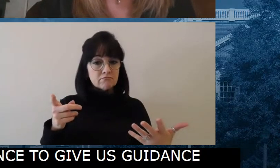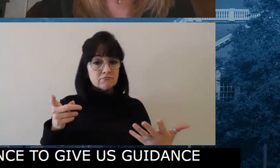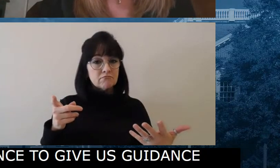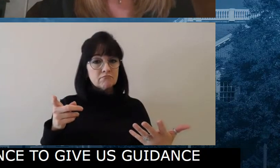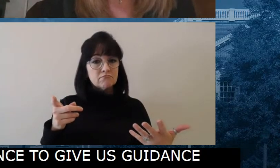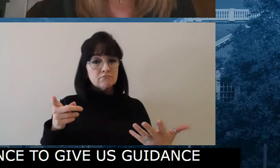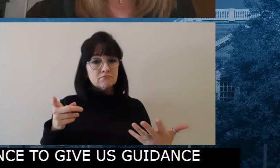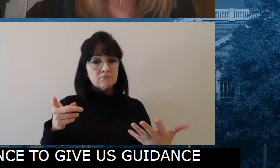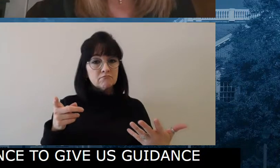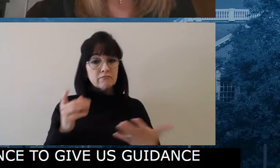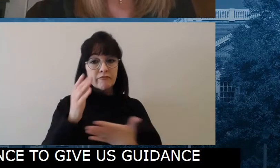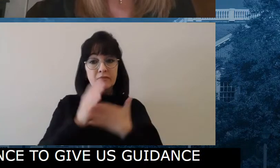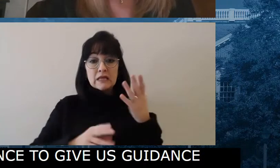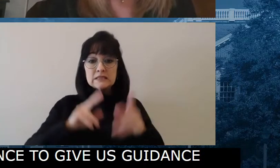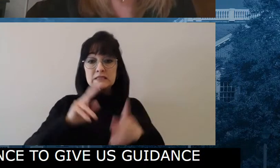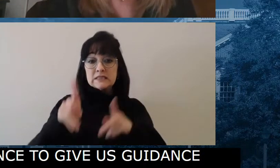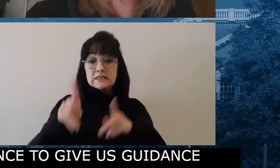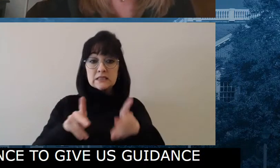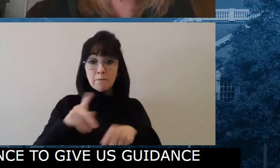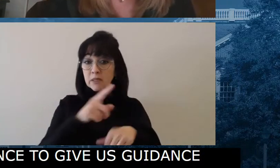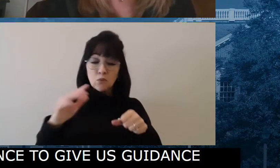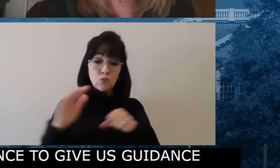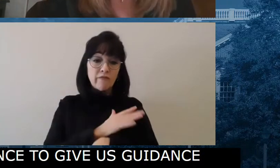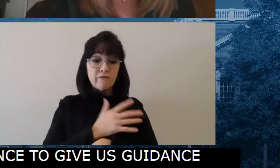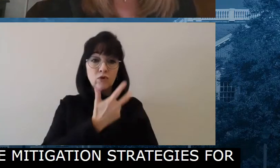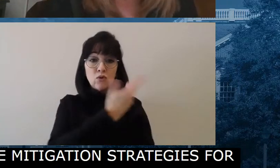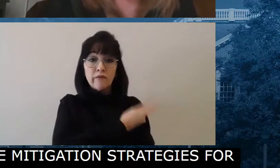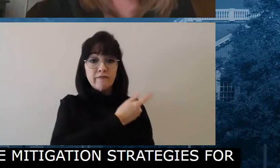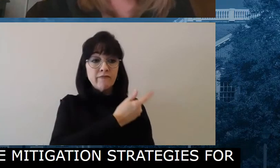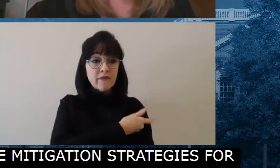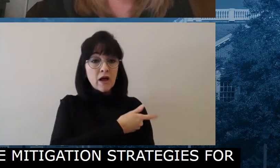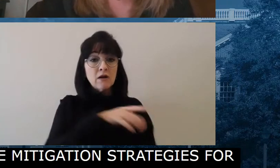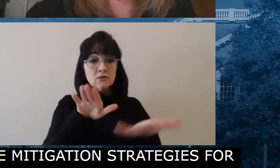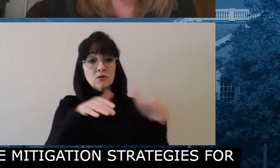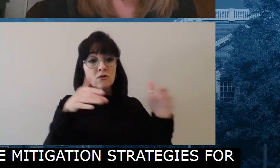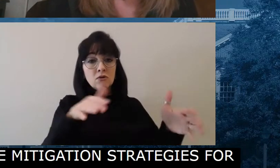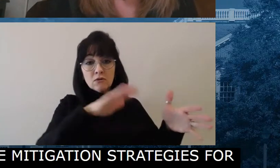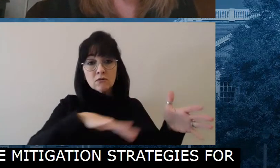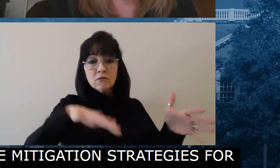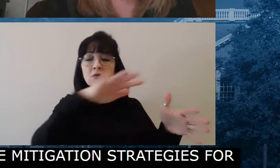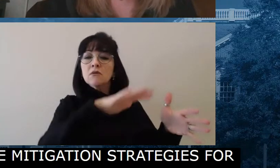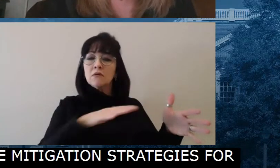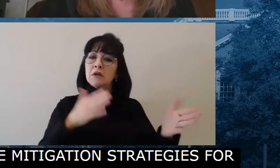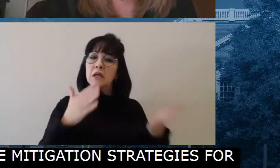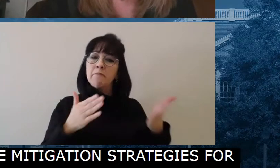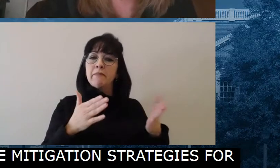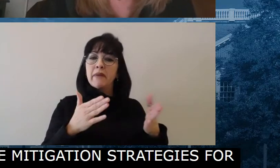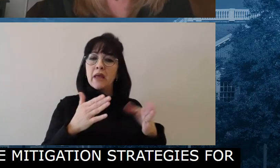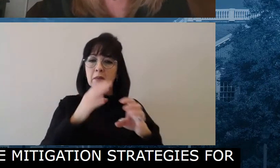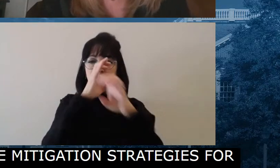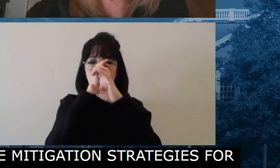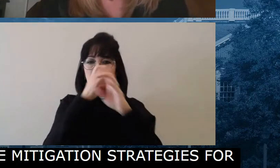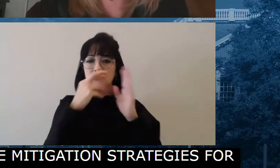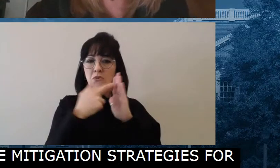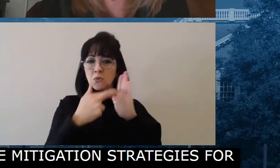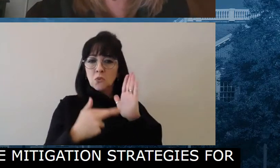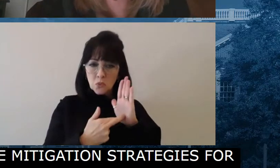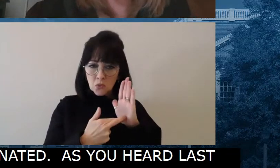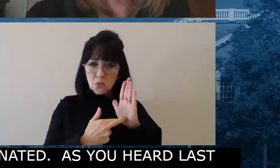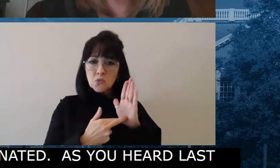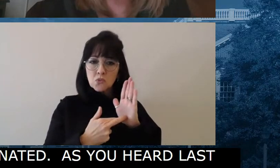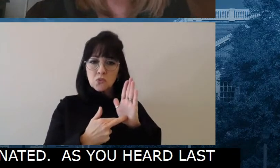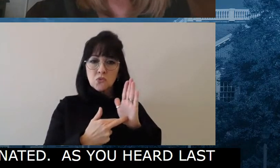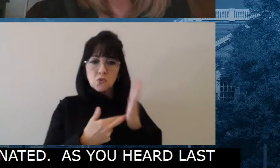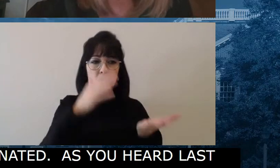been fully vaccinated. As you heard last week, those who've been fully vaccinated plus 2 weeks who've